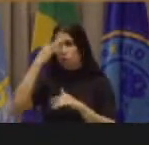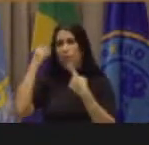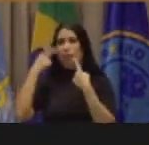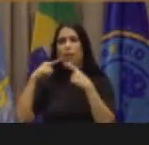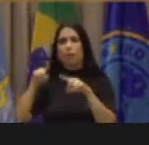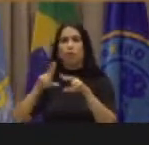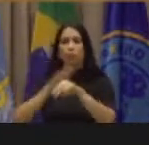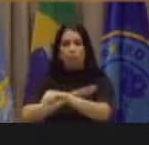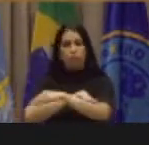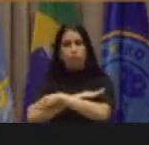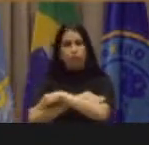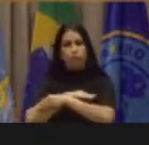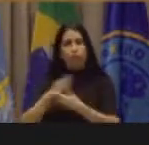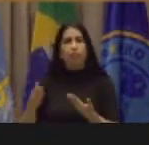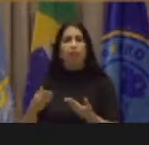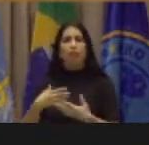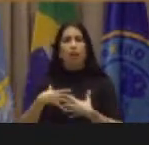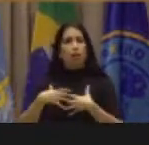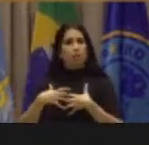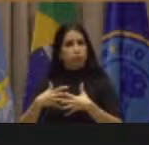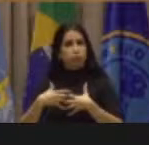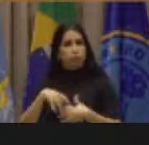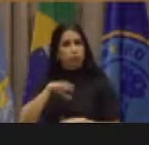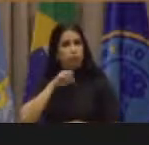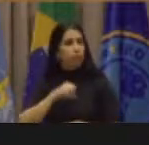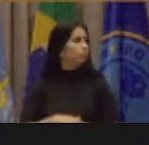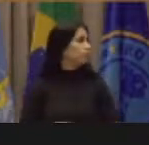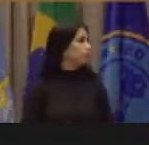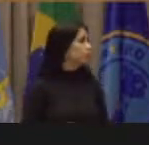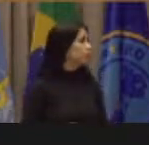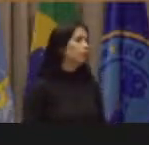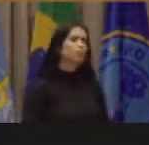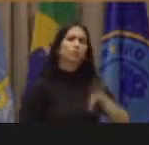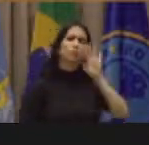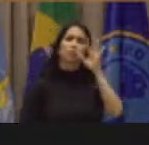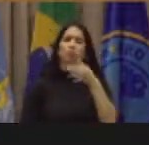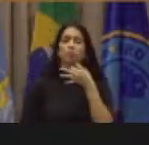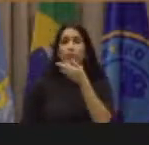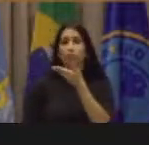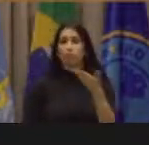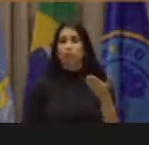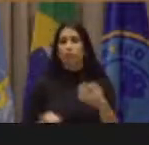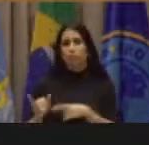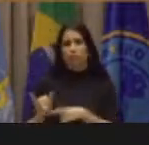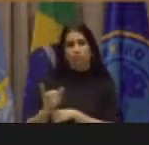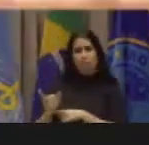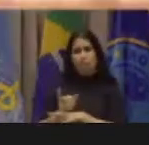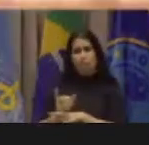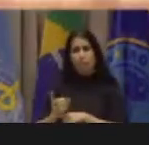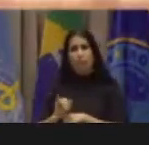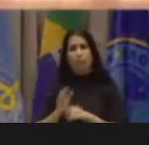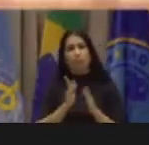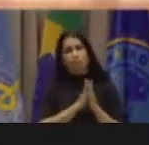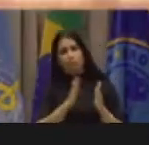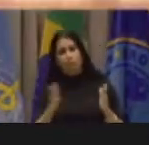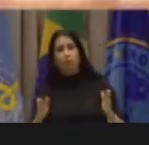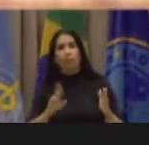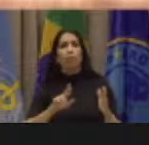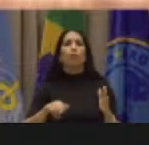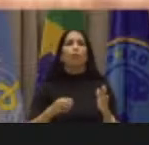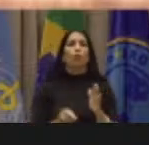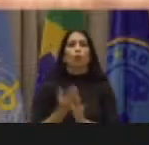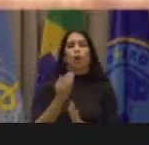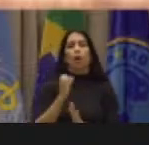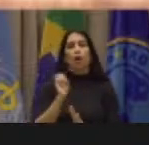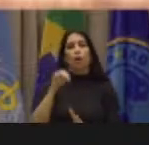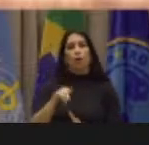adults. We had more motor and the respiratory complaints. The strategy that